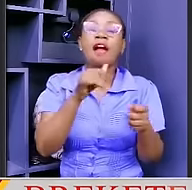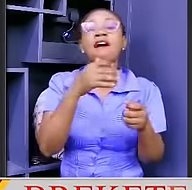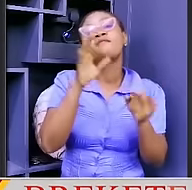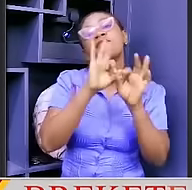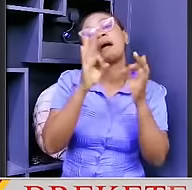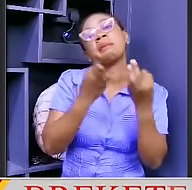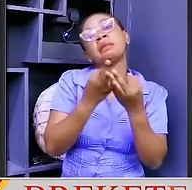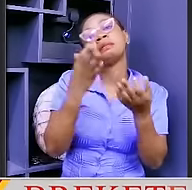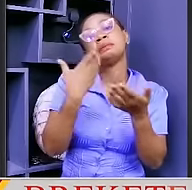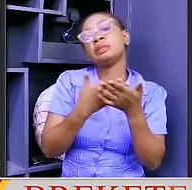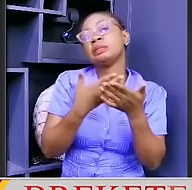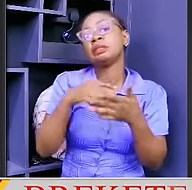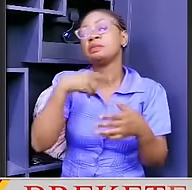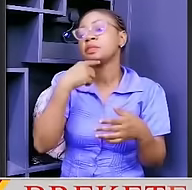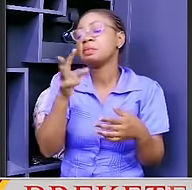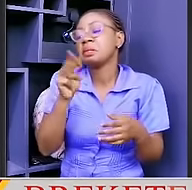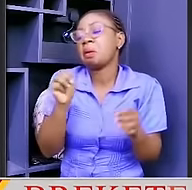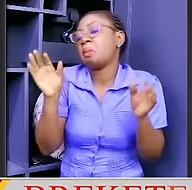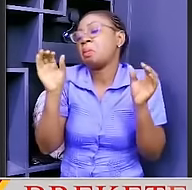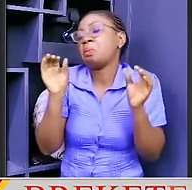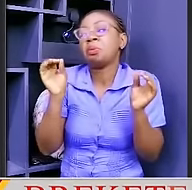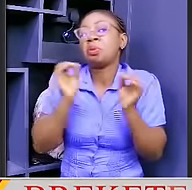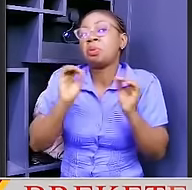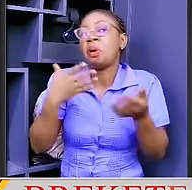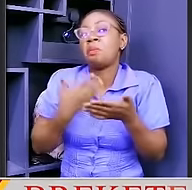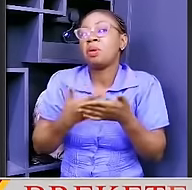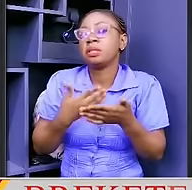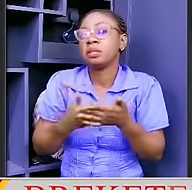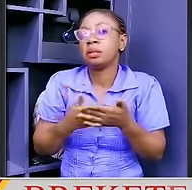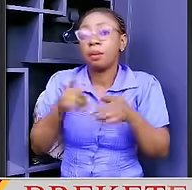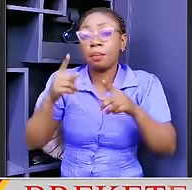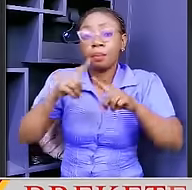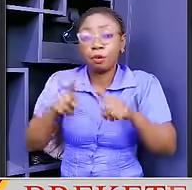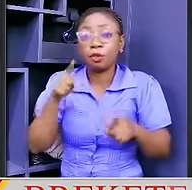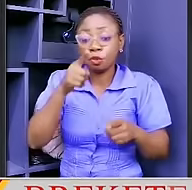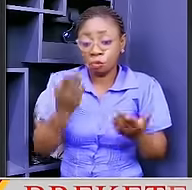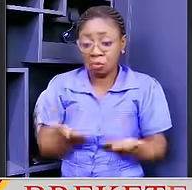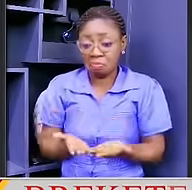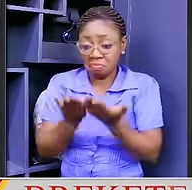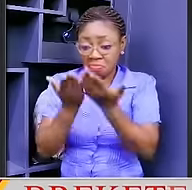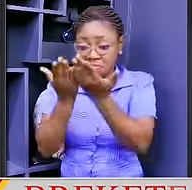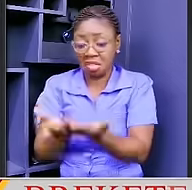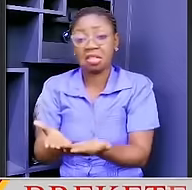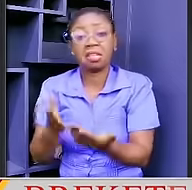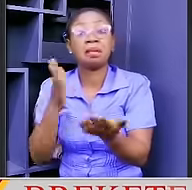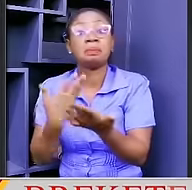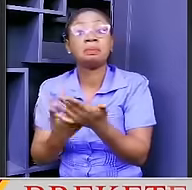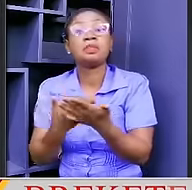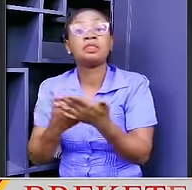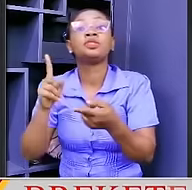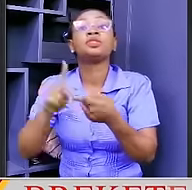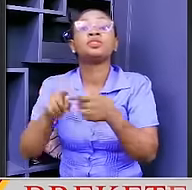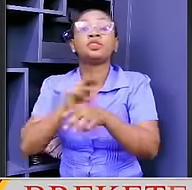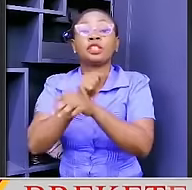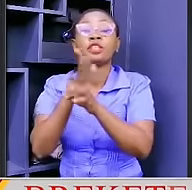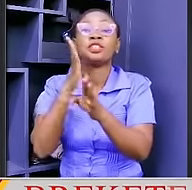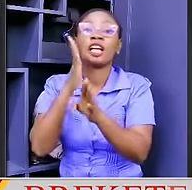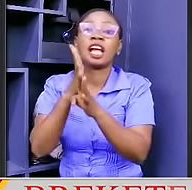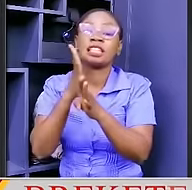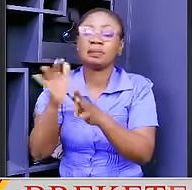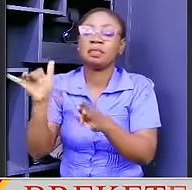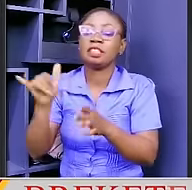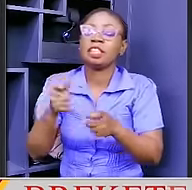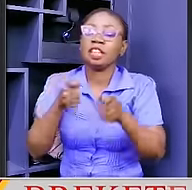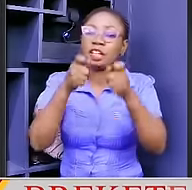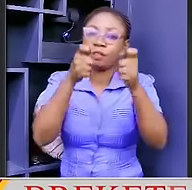day, money no day. When they present money to National Assembly with pardon, then they give